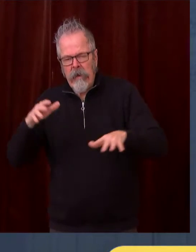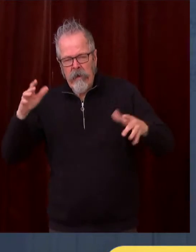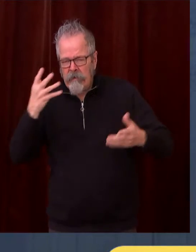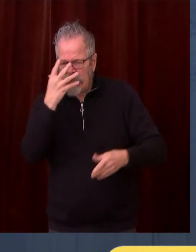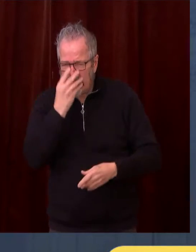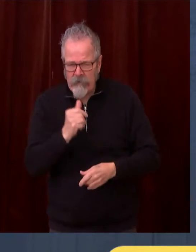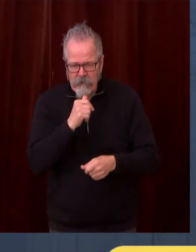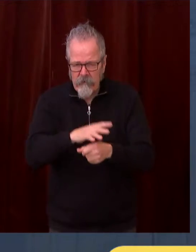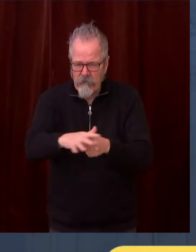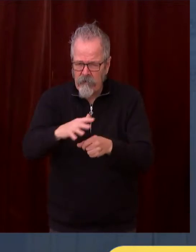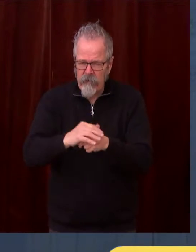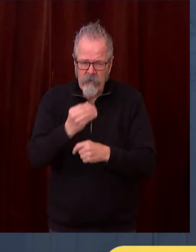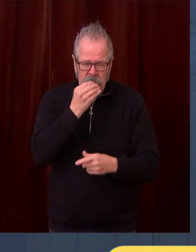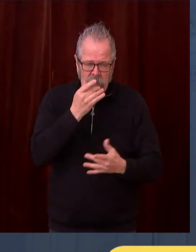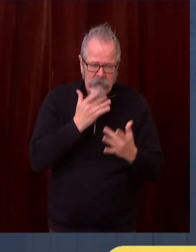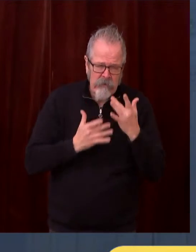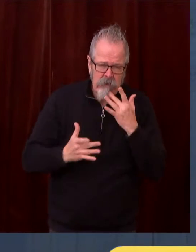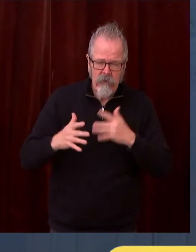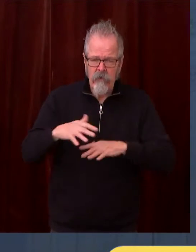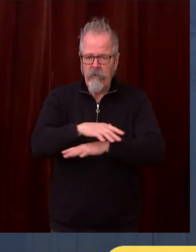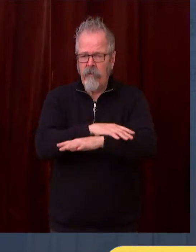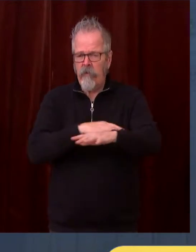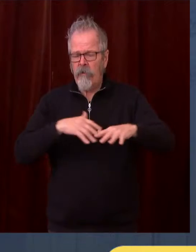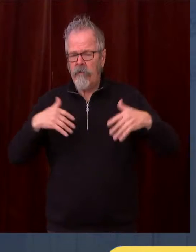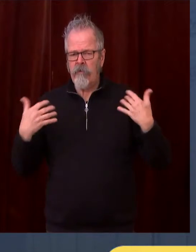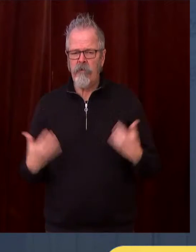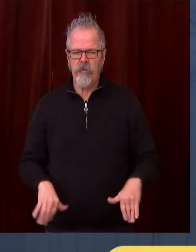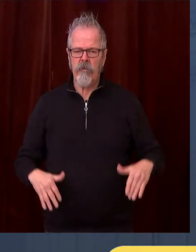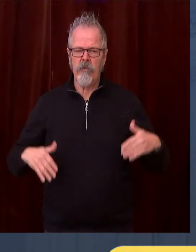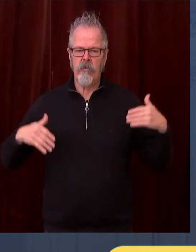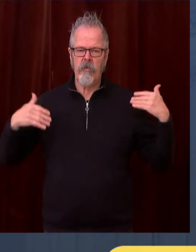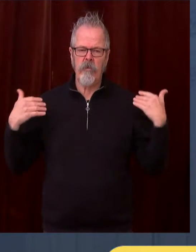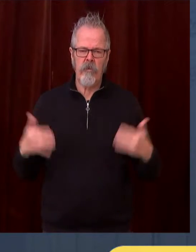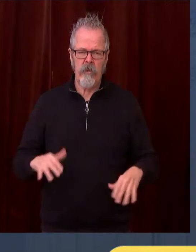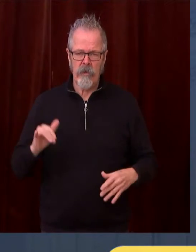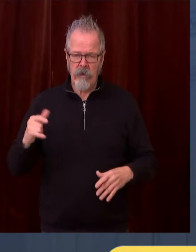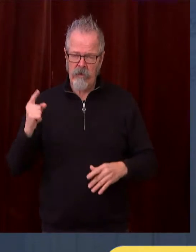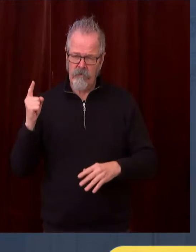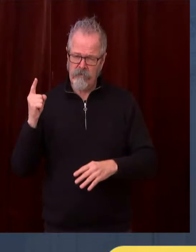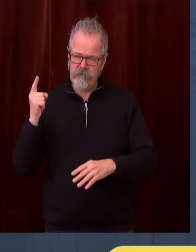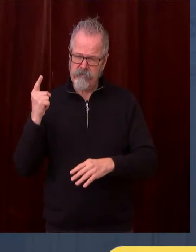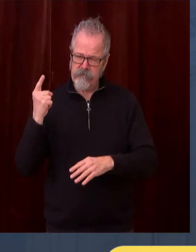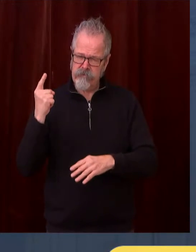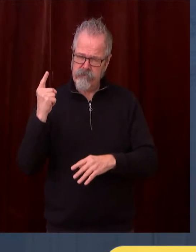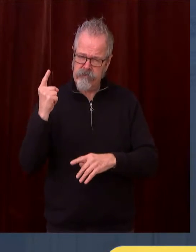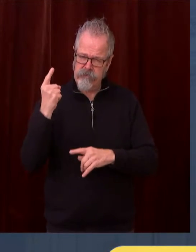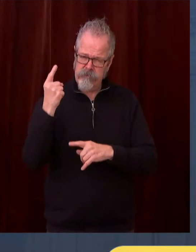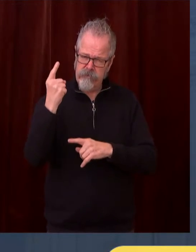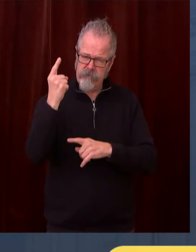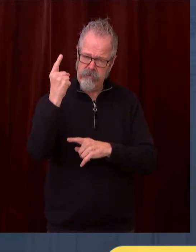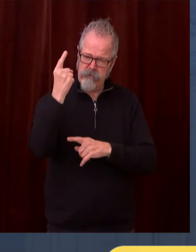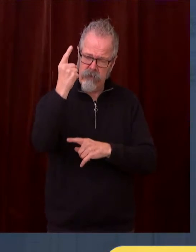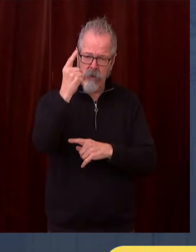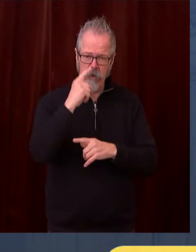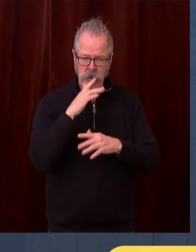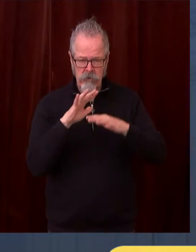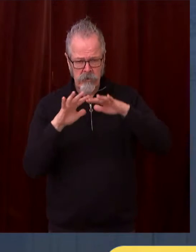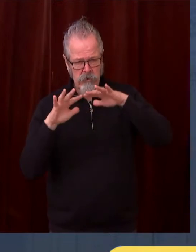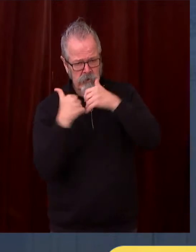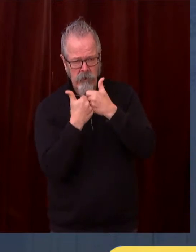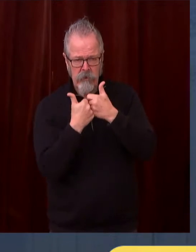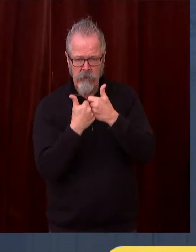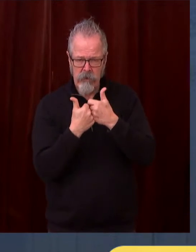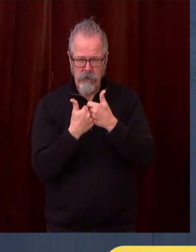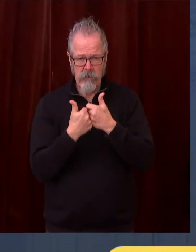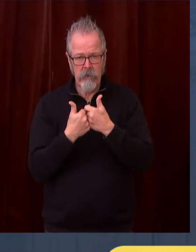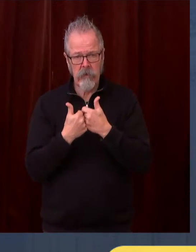months. So I'm just thrilled that we now have a new tool in our toolbox. While it will take several months to get everyone vaccinated who